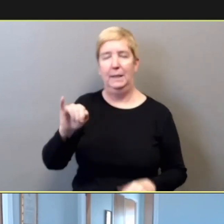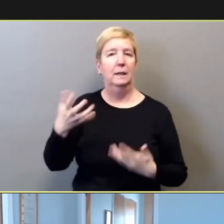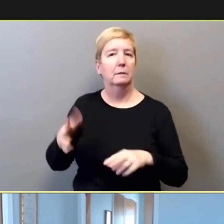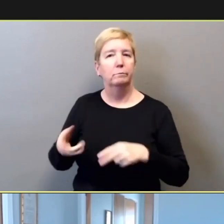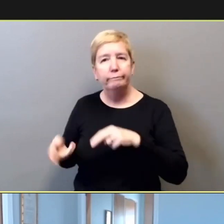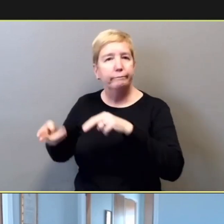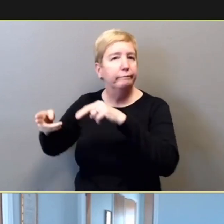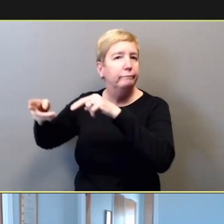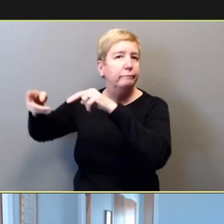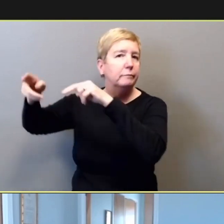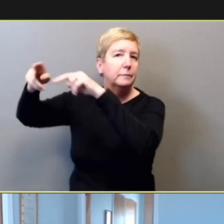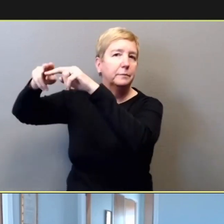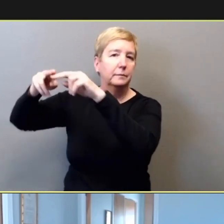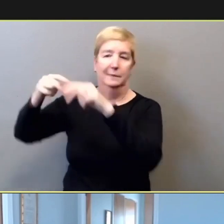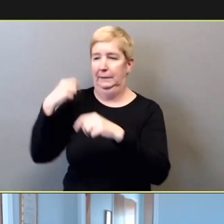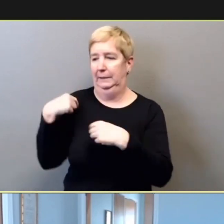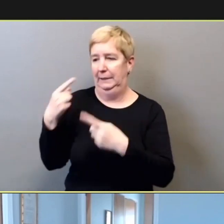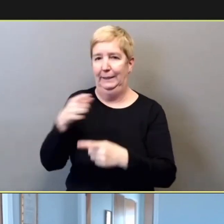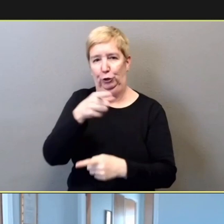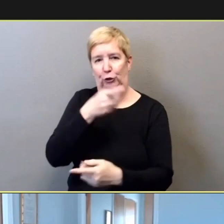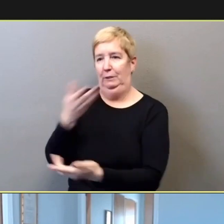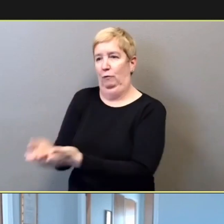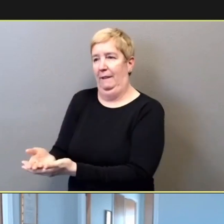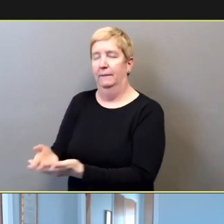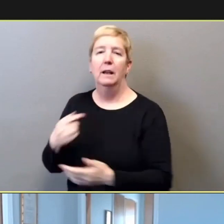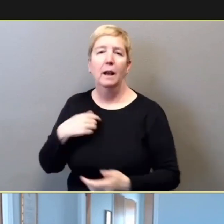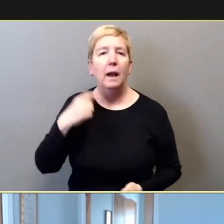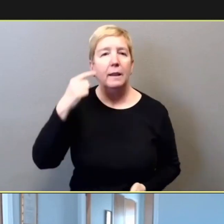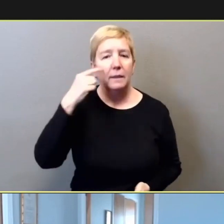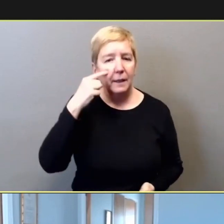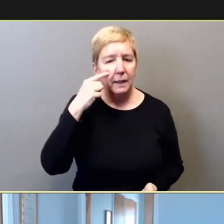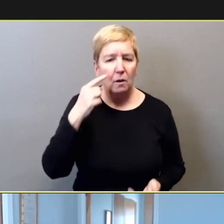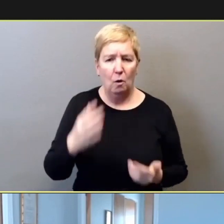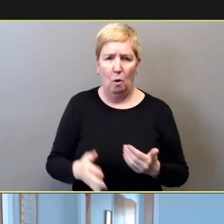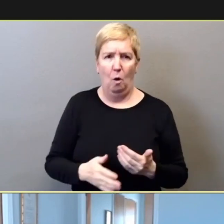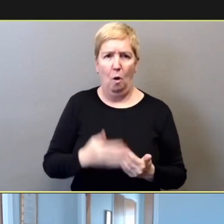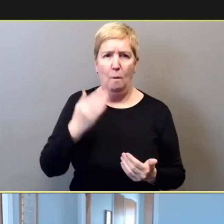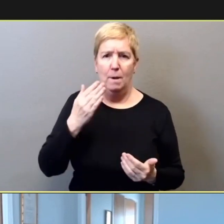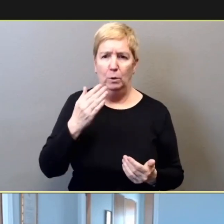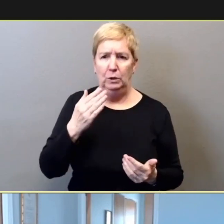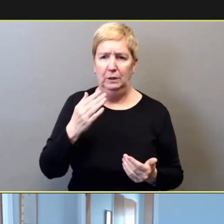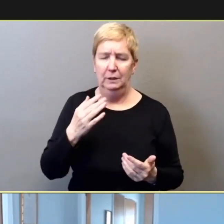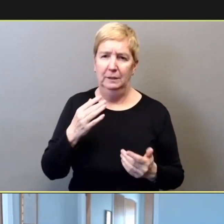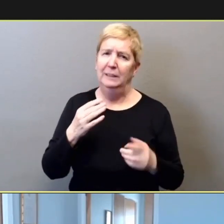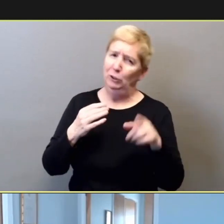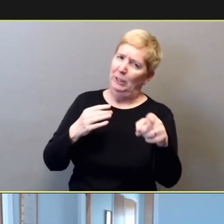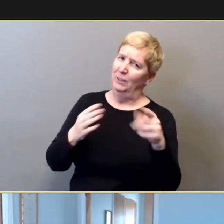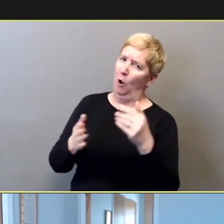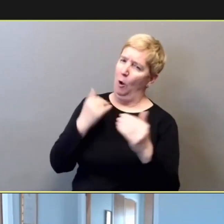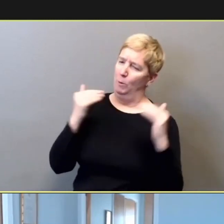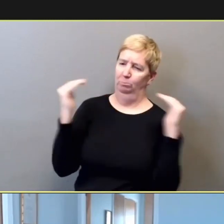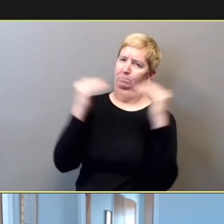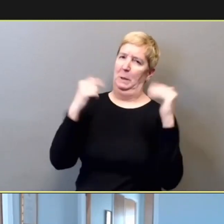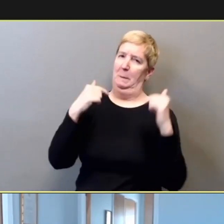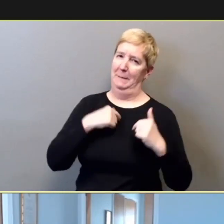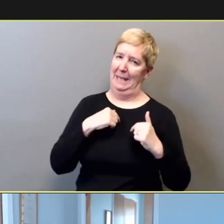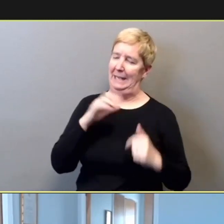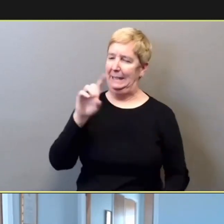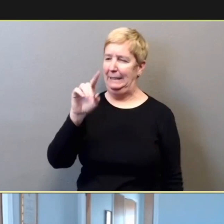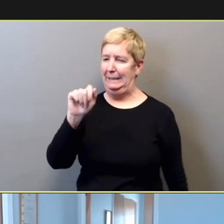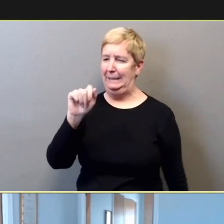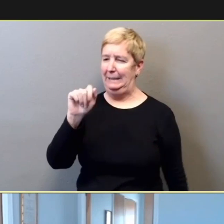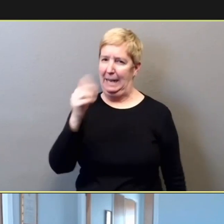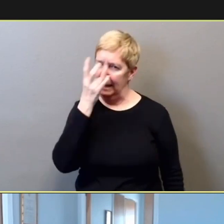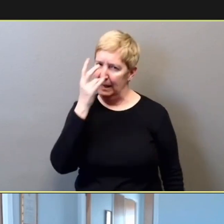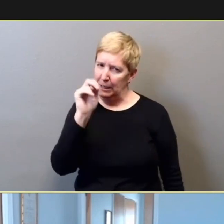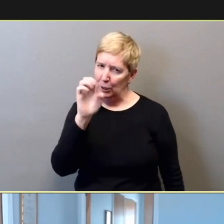she's arrived, and she's, I would say, almost nearly as big of a data nerd as I am. And so it's delightful for me to have